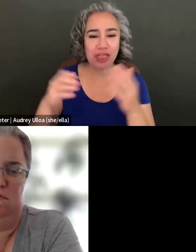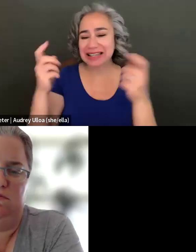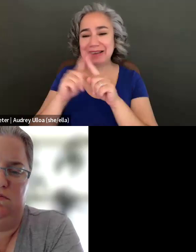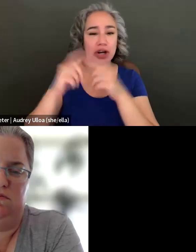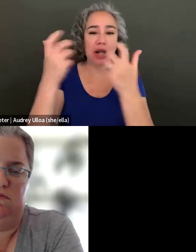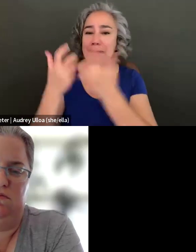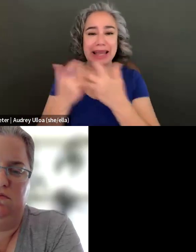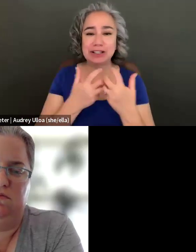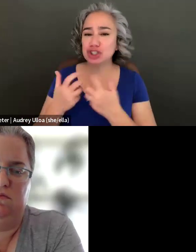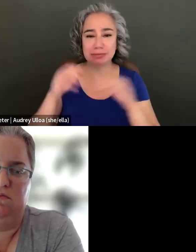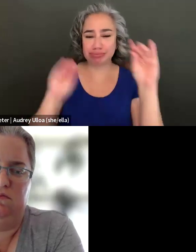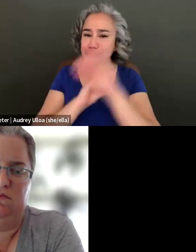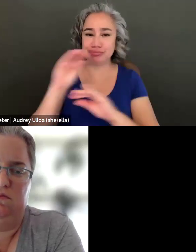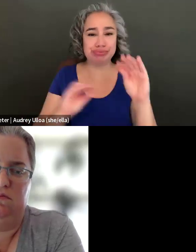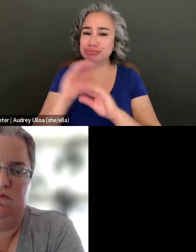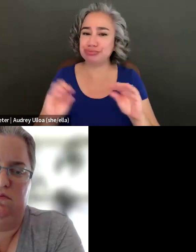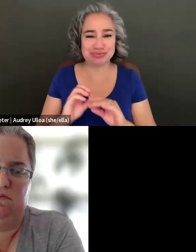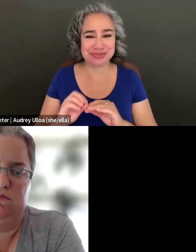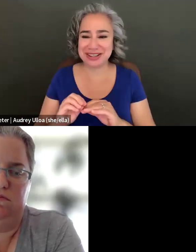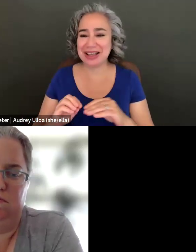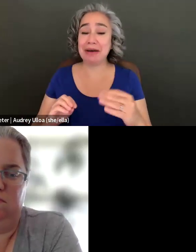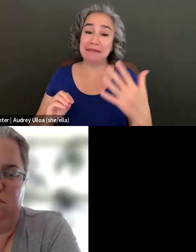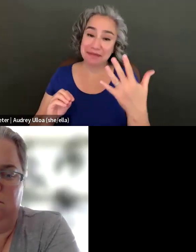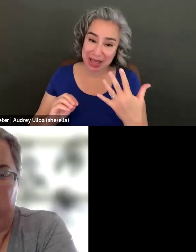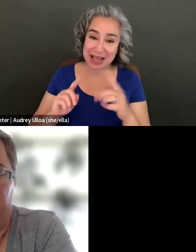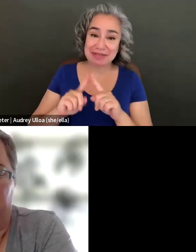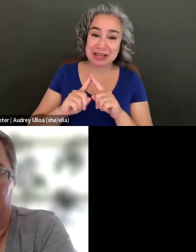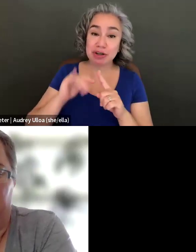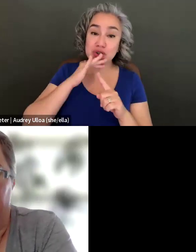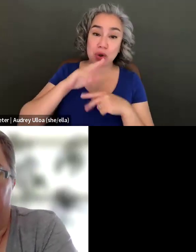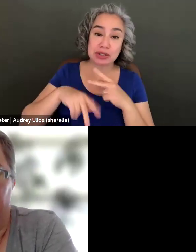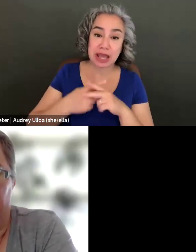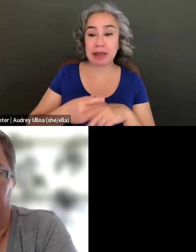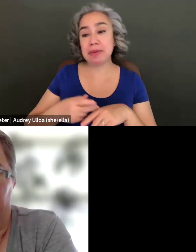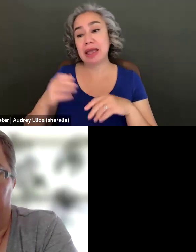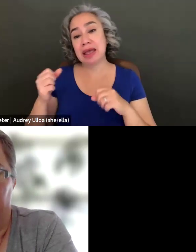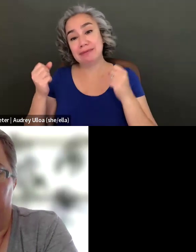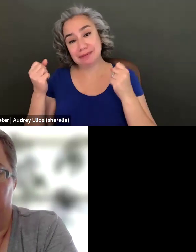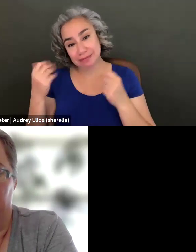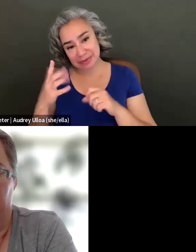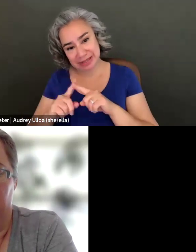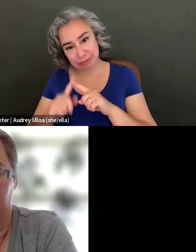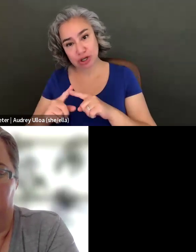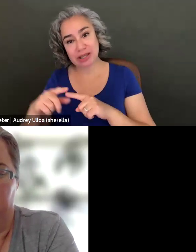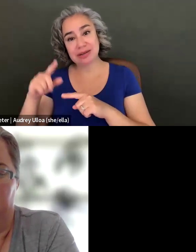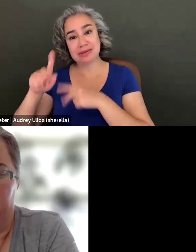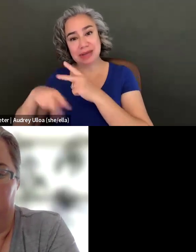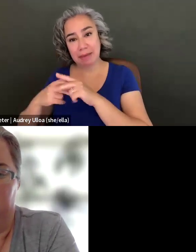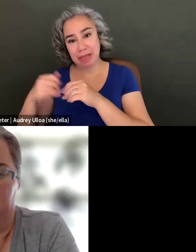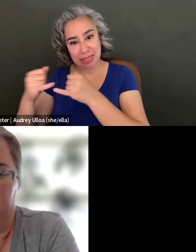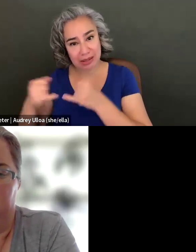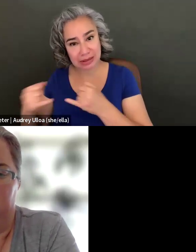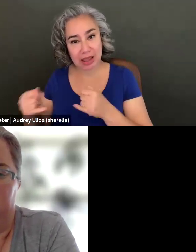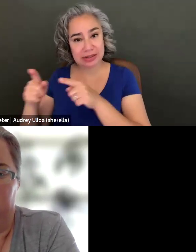we did with 5 different soil types, including the crosses of those 2 genotypes and 2 temperature treatments, plus fresh soil